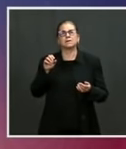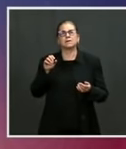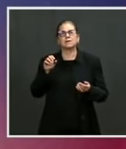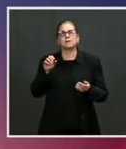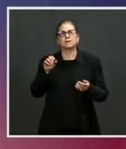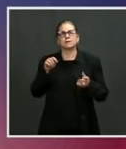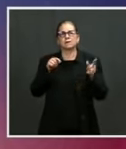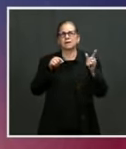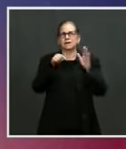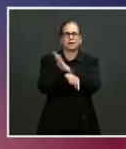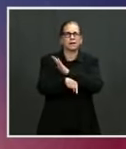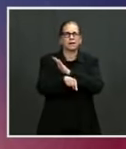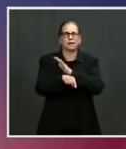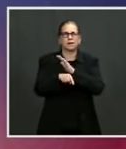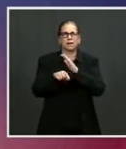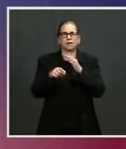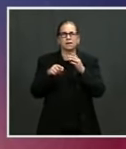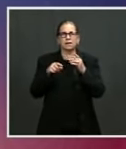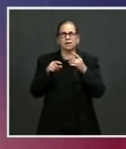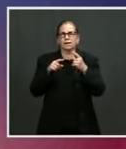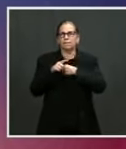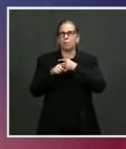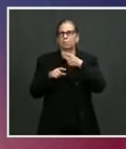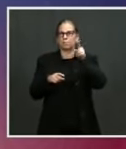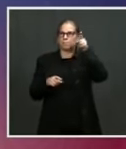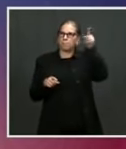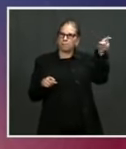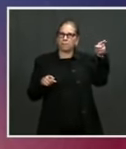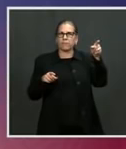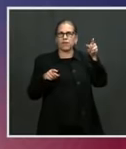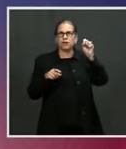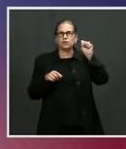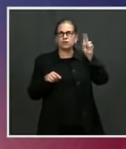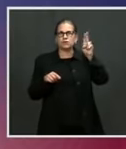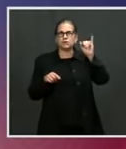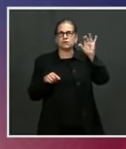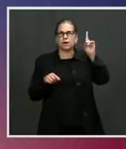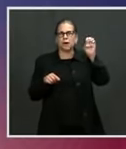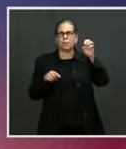on April 8, 2019, in Bagram, Afghanistan.